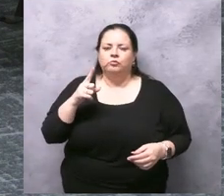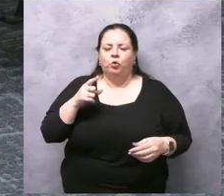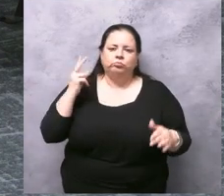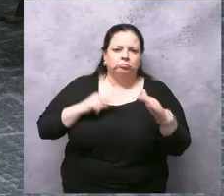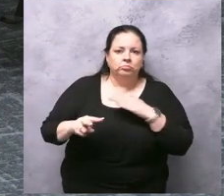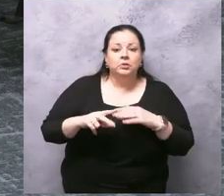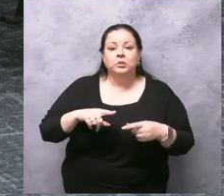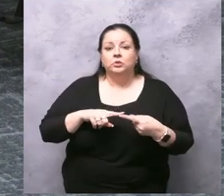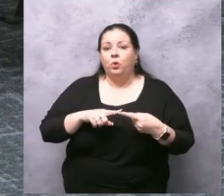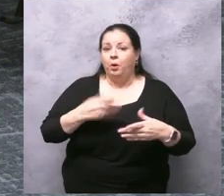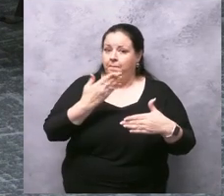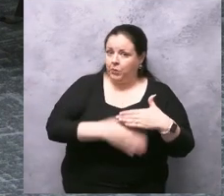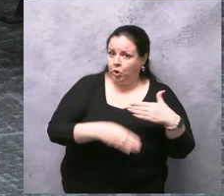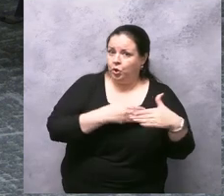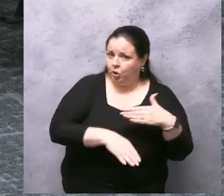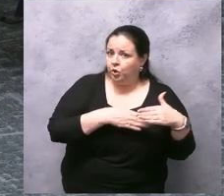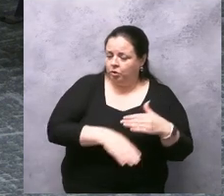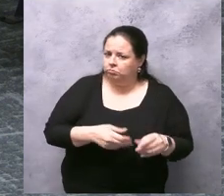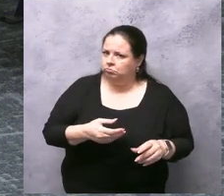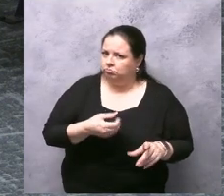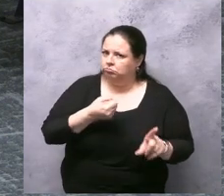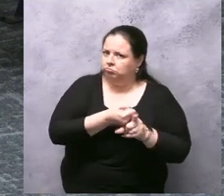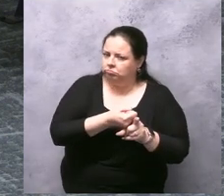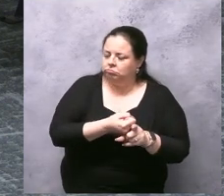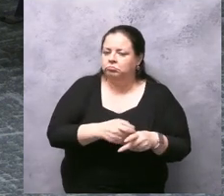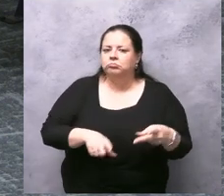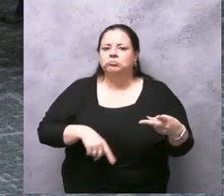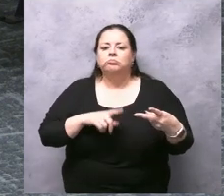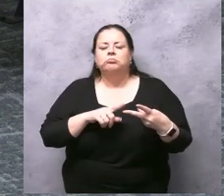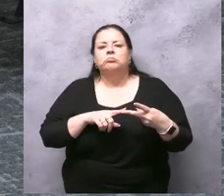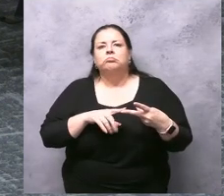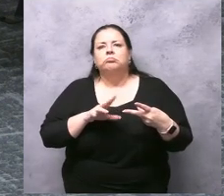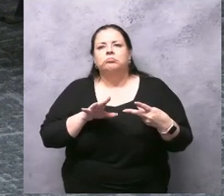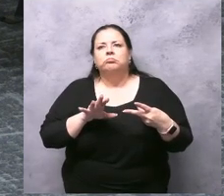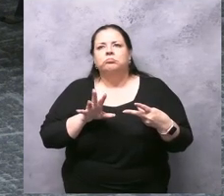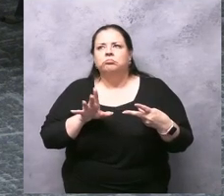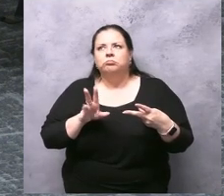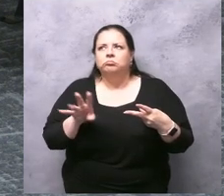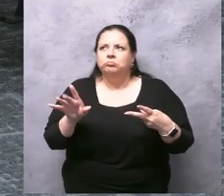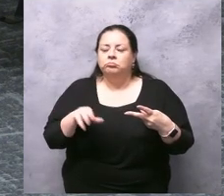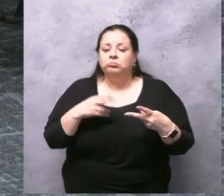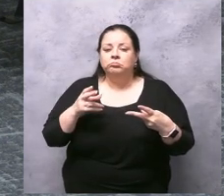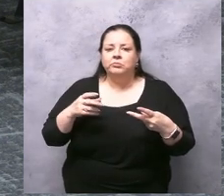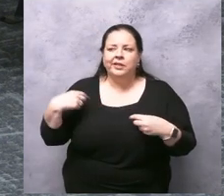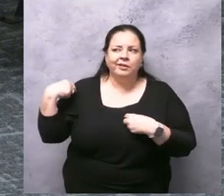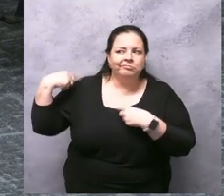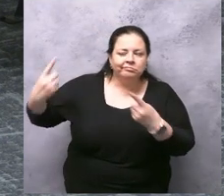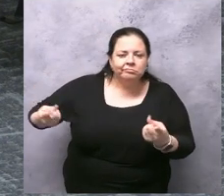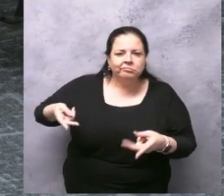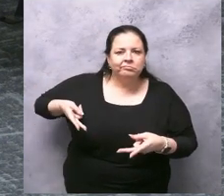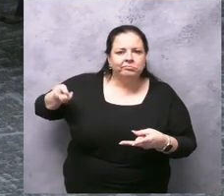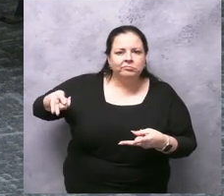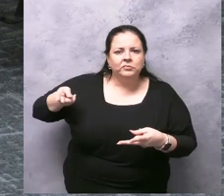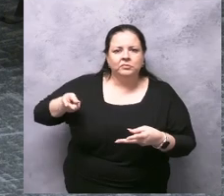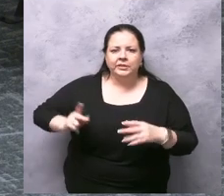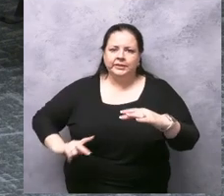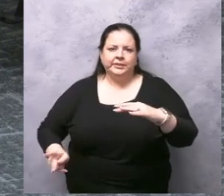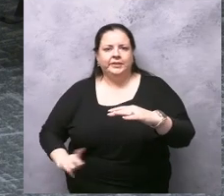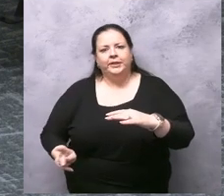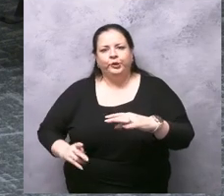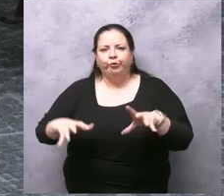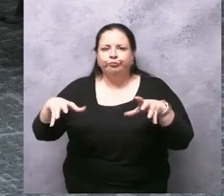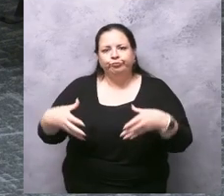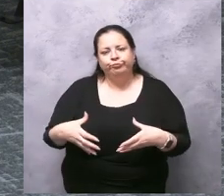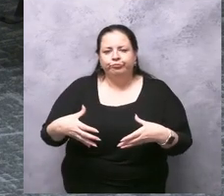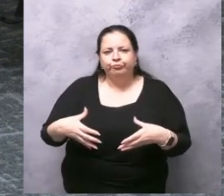So birth rate is a big part of that, and looking at historically how big the kindergarten class has